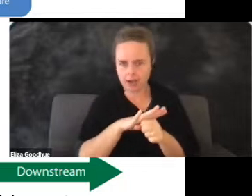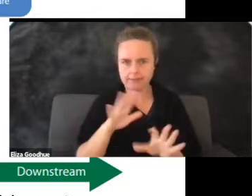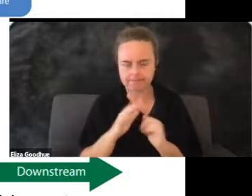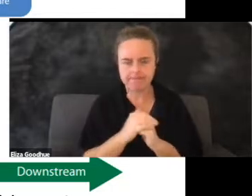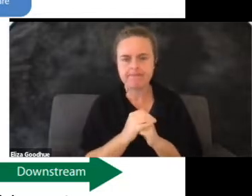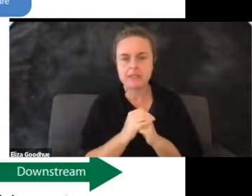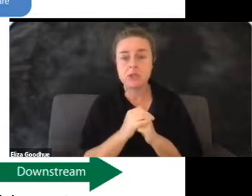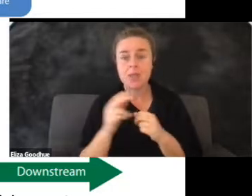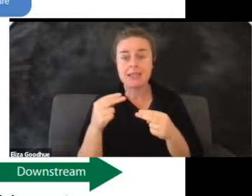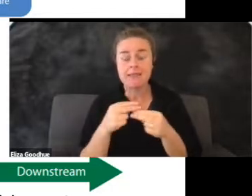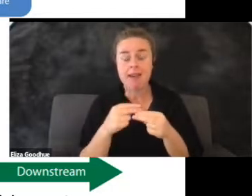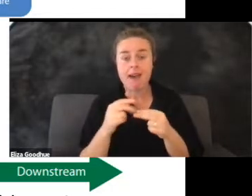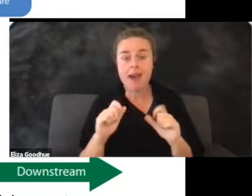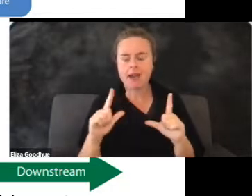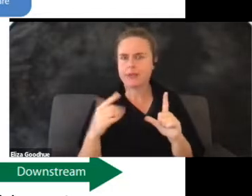it just